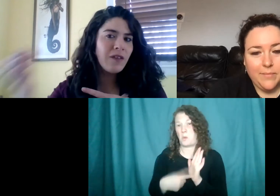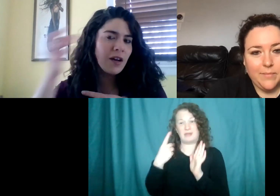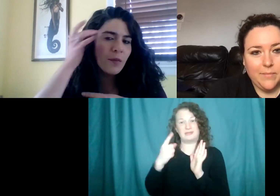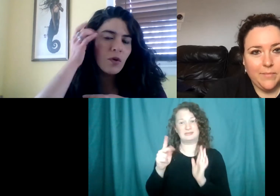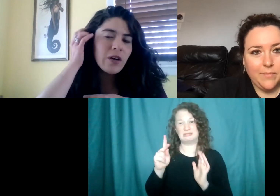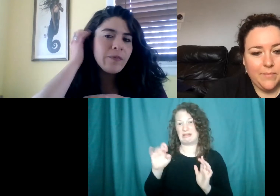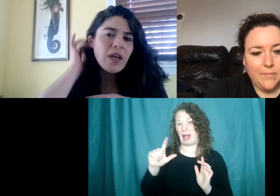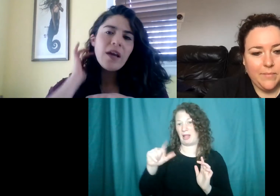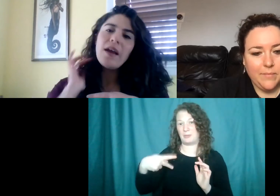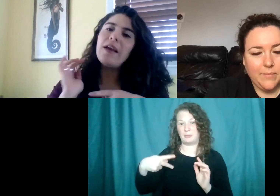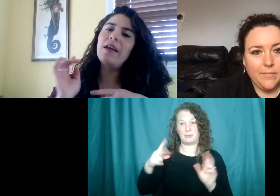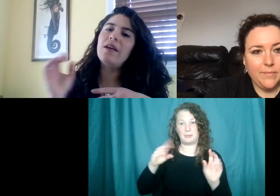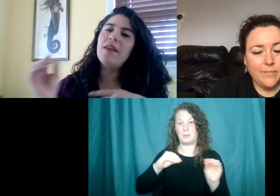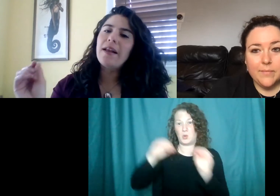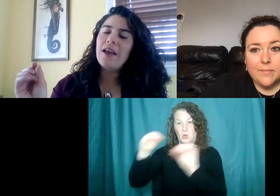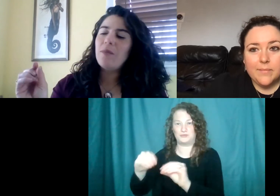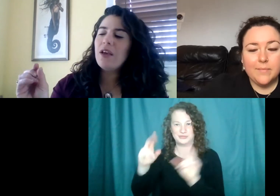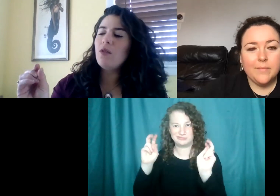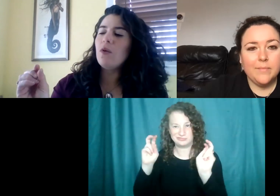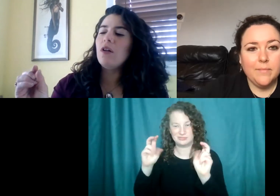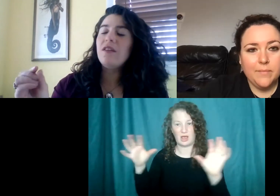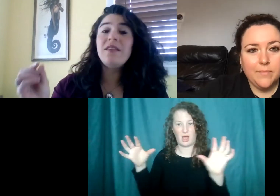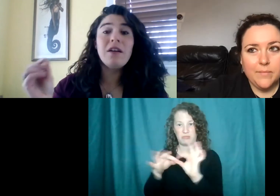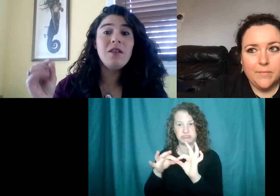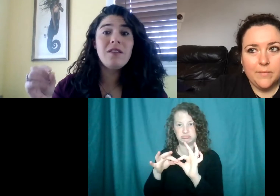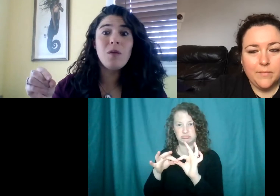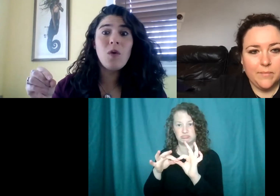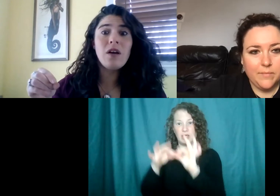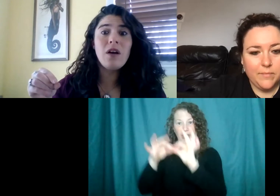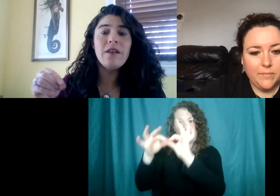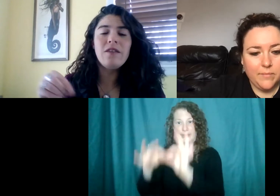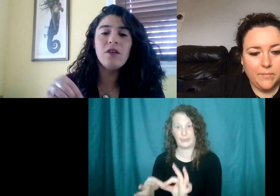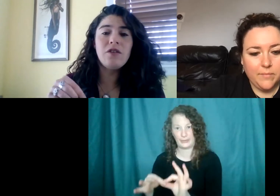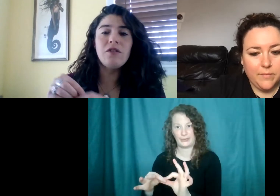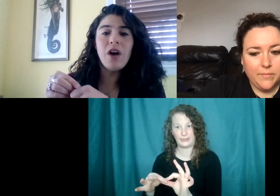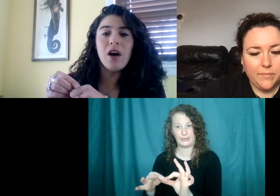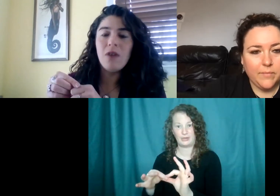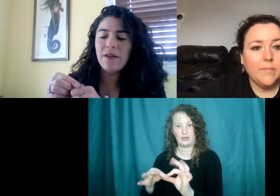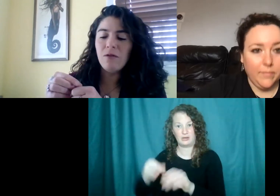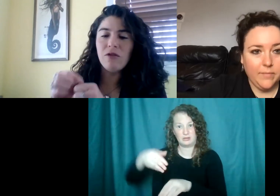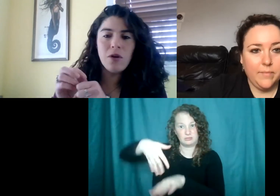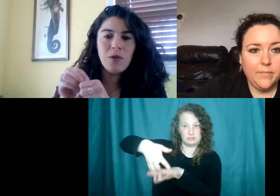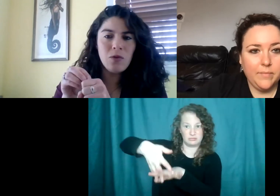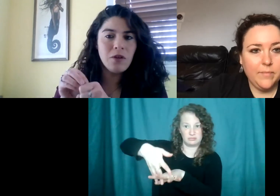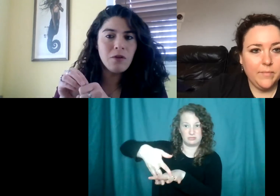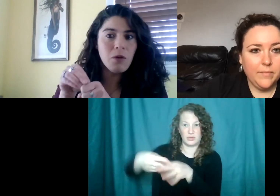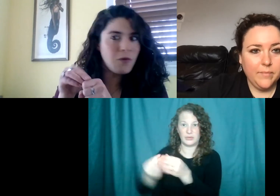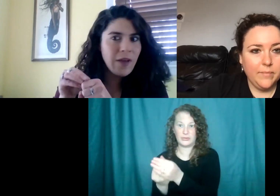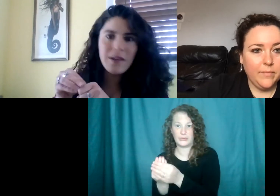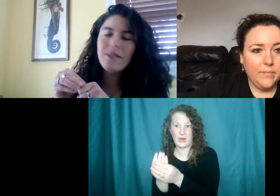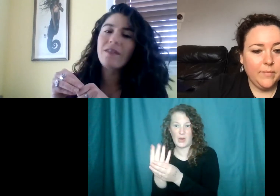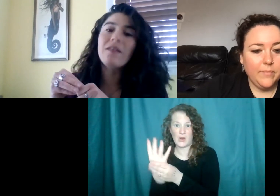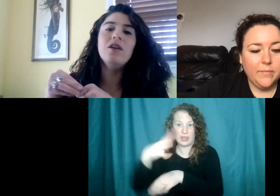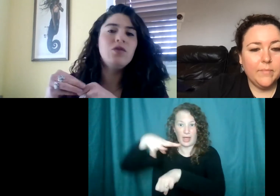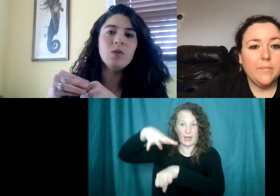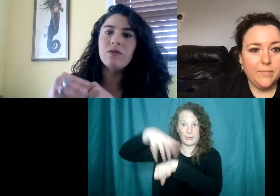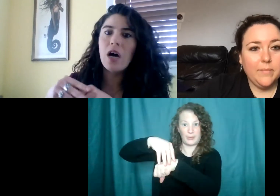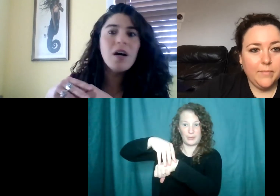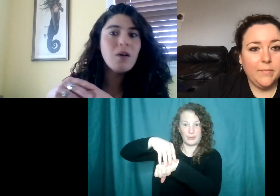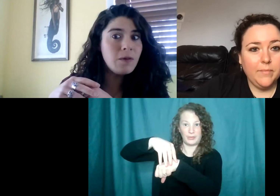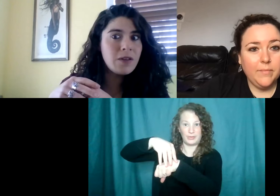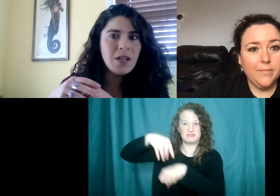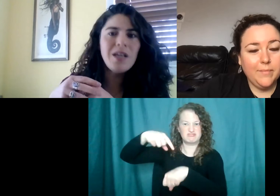disperse anymore. And that gamete will settle somewhere and start to grow those little holdfasts onto